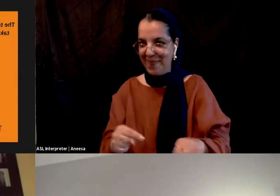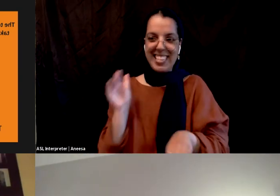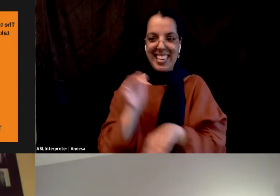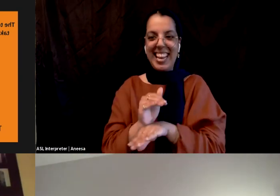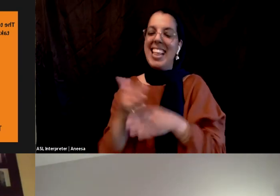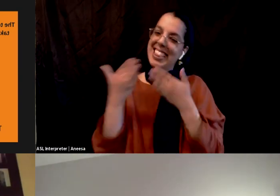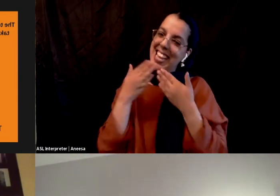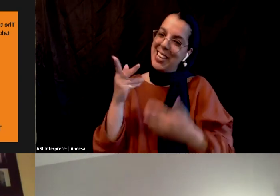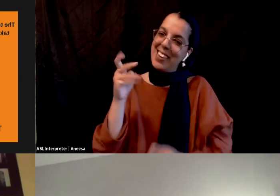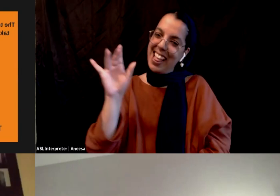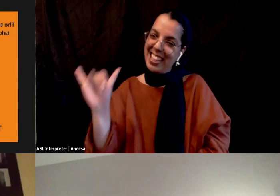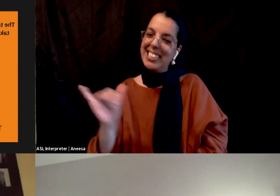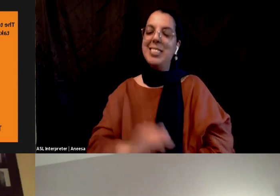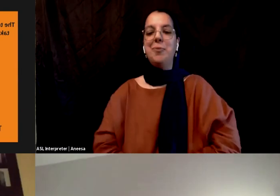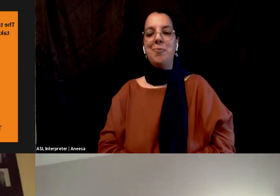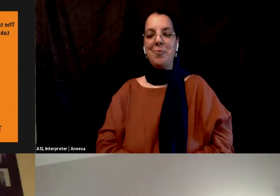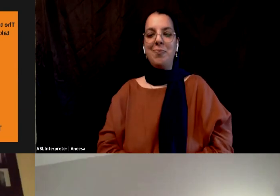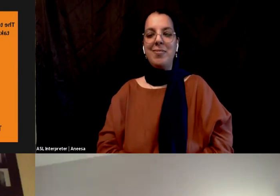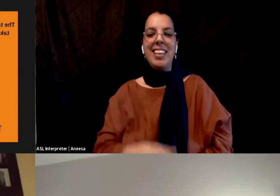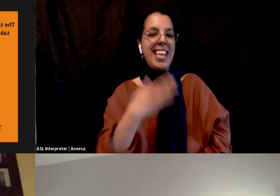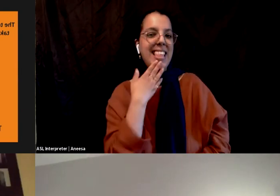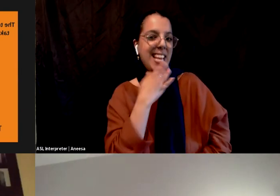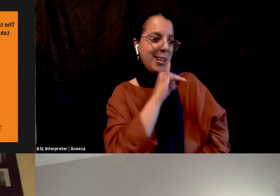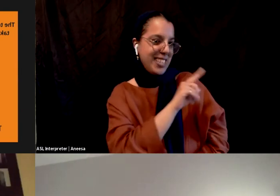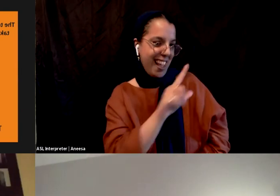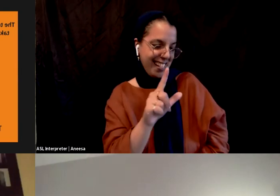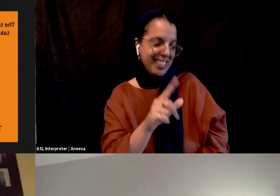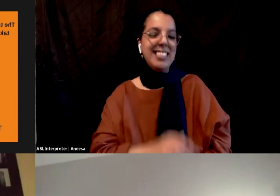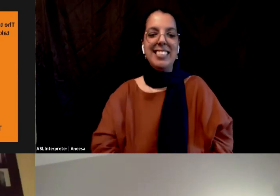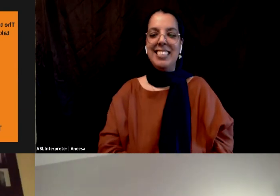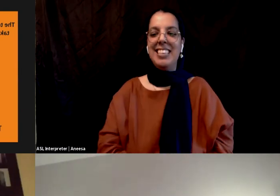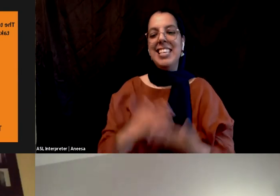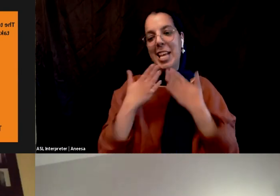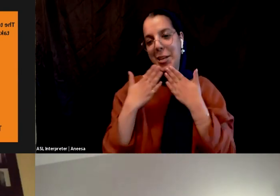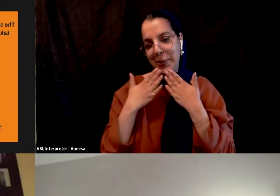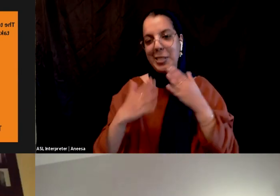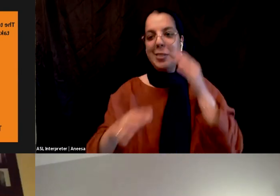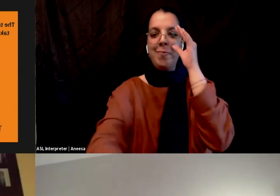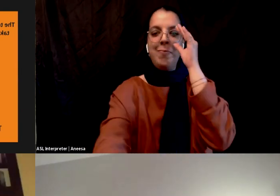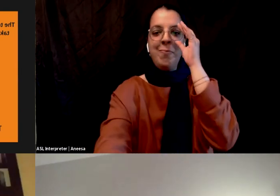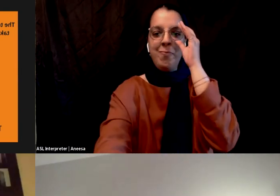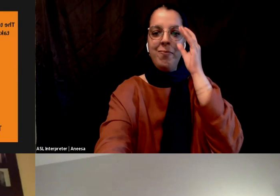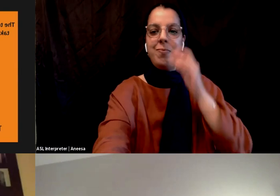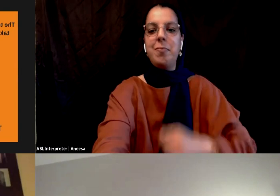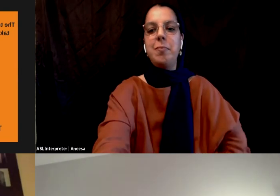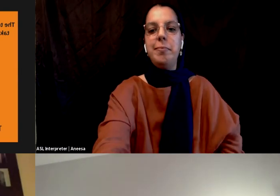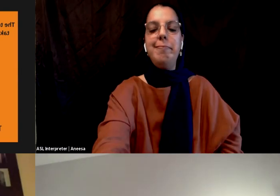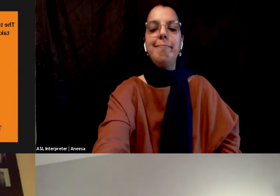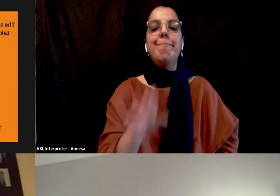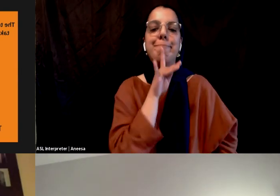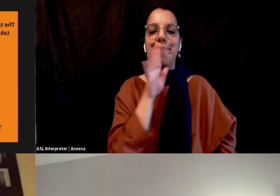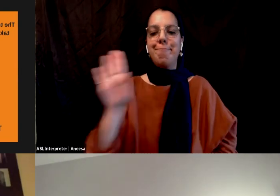Miigwech, Kelly. Miigwech, Jill. Miigwech. Anin Bojo, Najwe Makwa